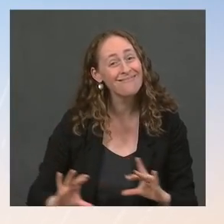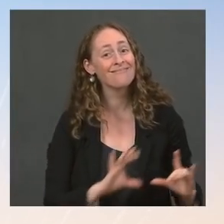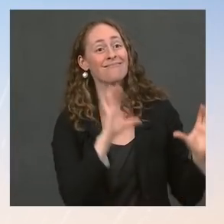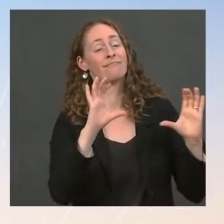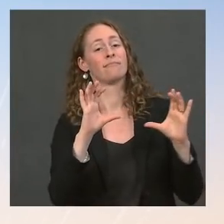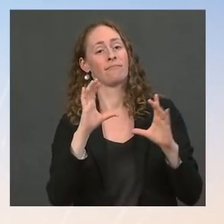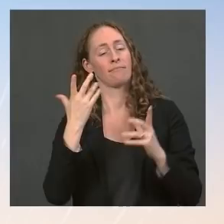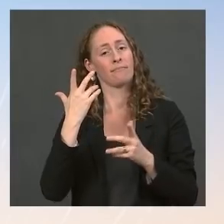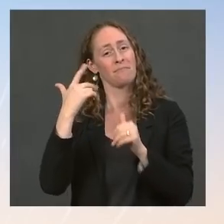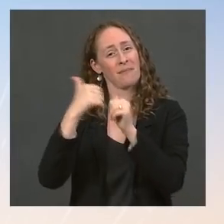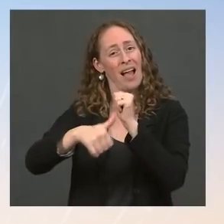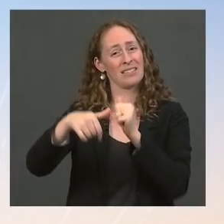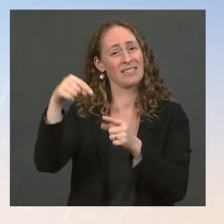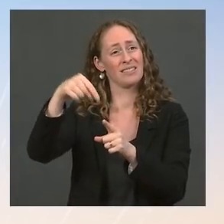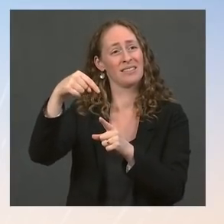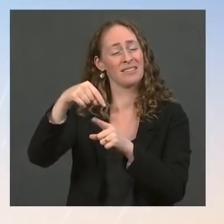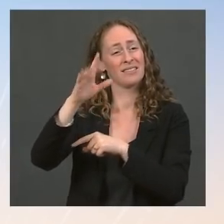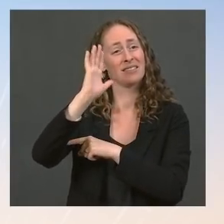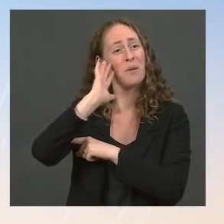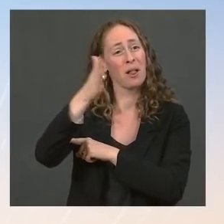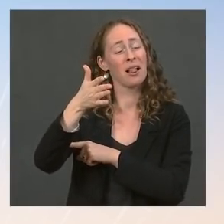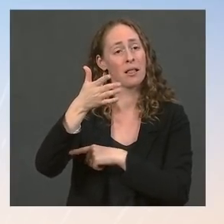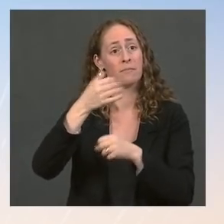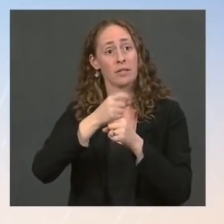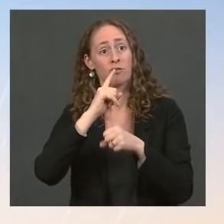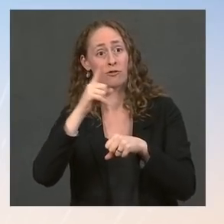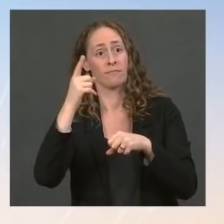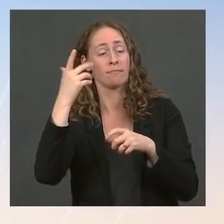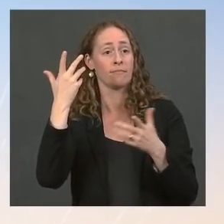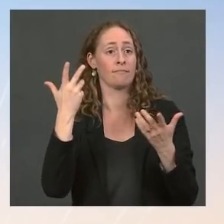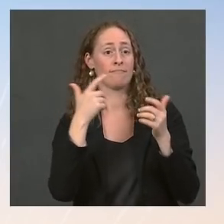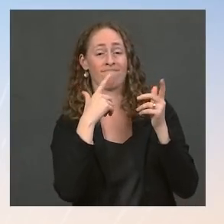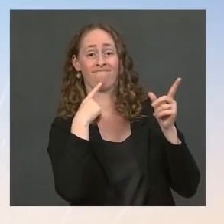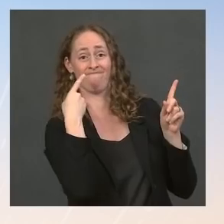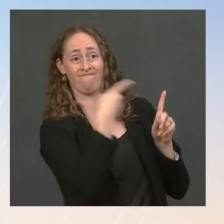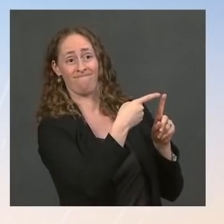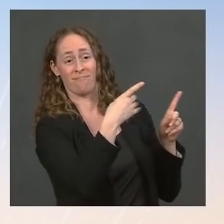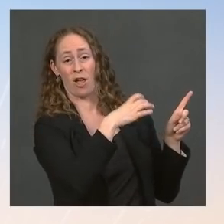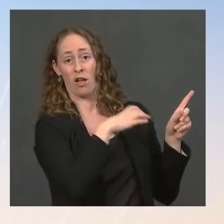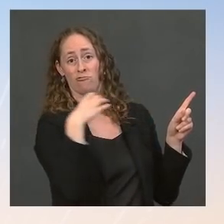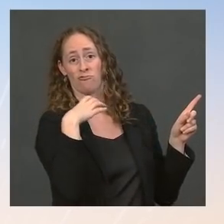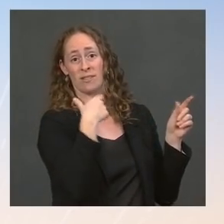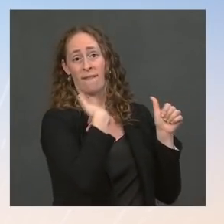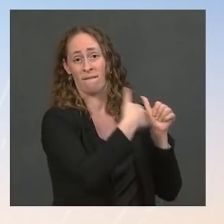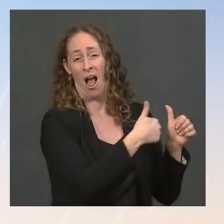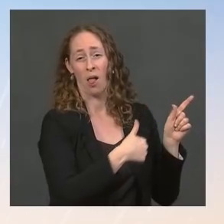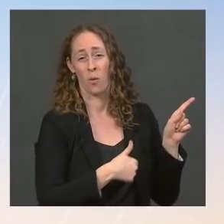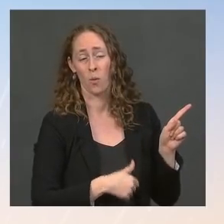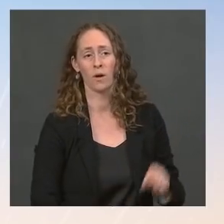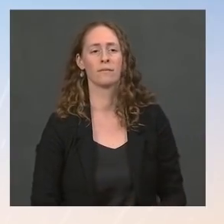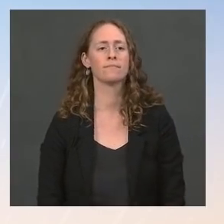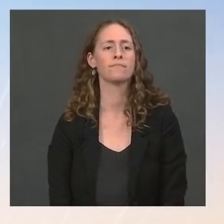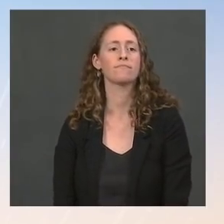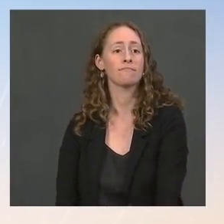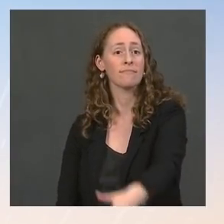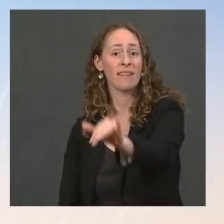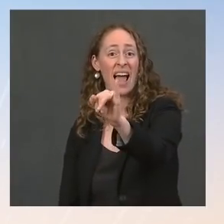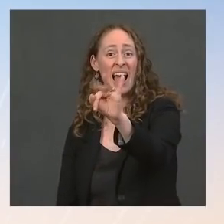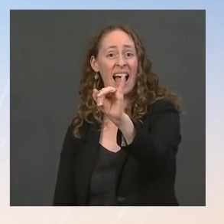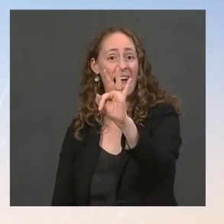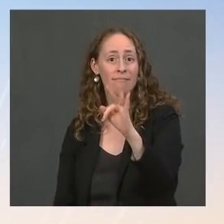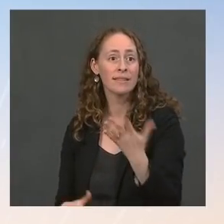we're just working toward when the timeline was set by the leadership in Congress. If it doesn't happen tomorrow, you expect that,